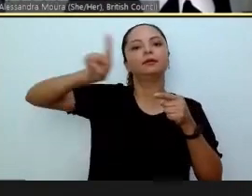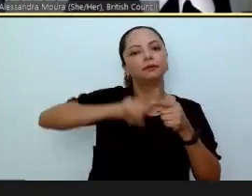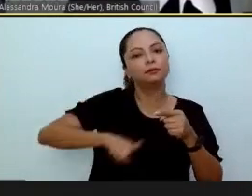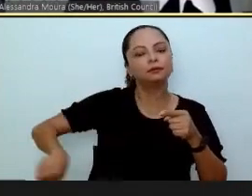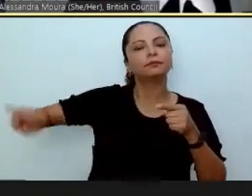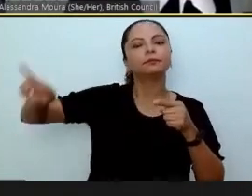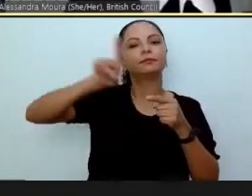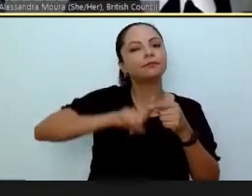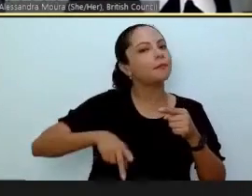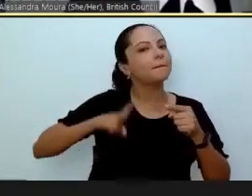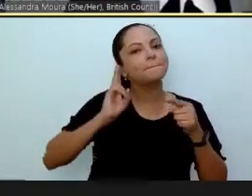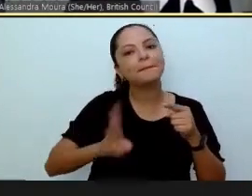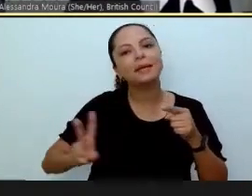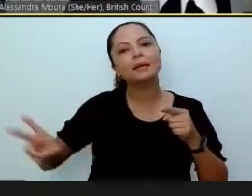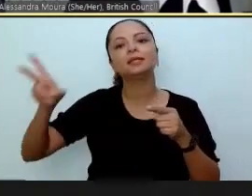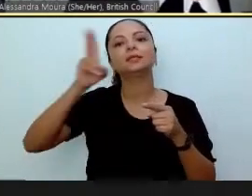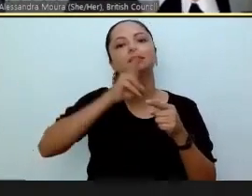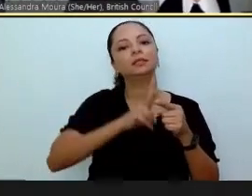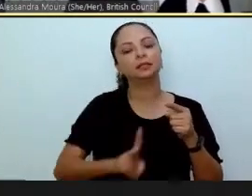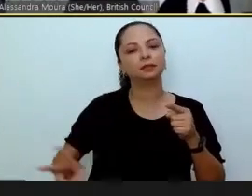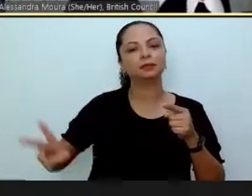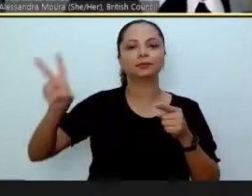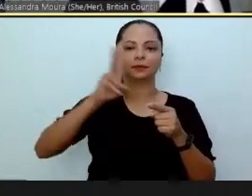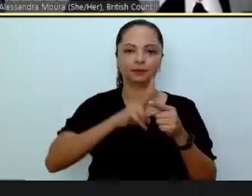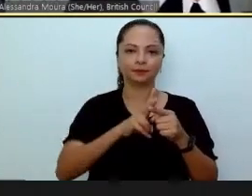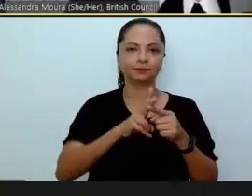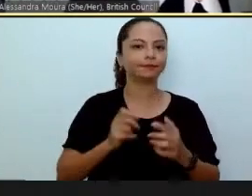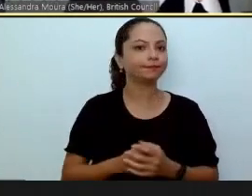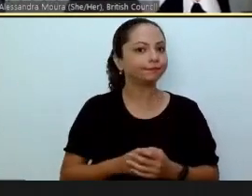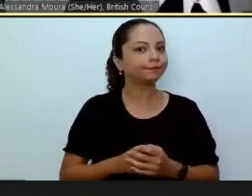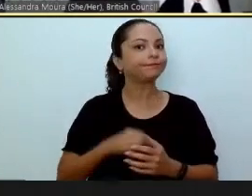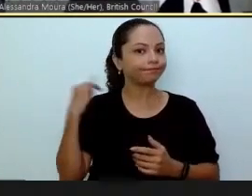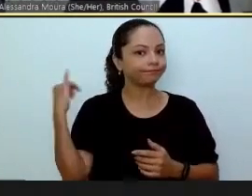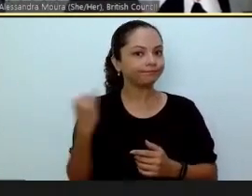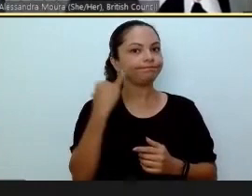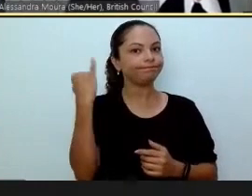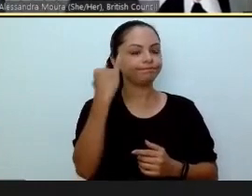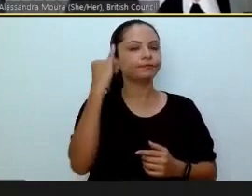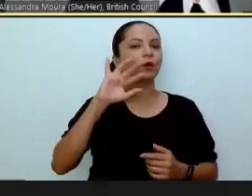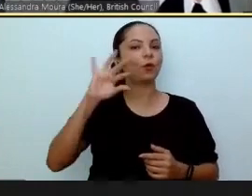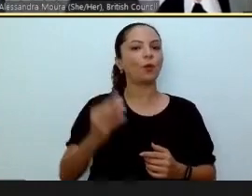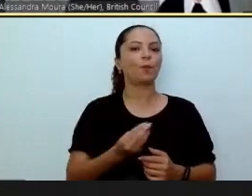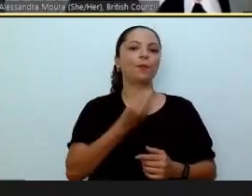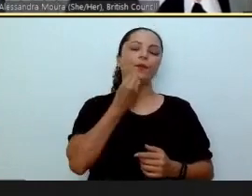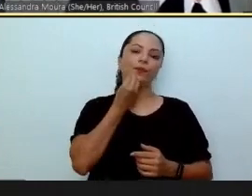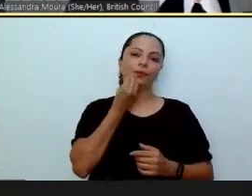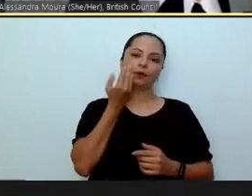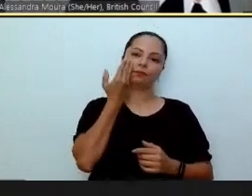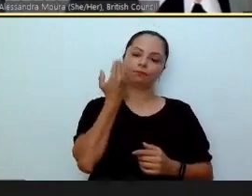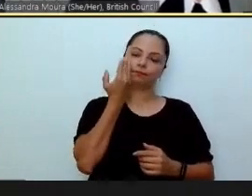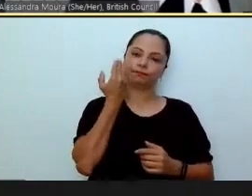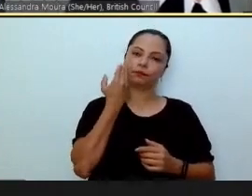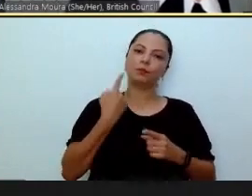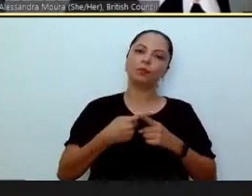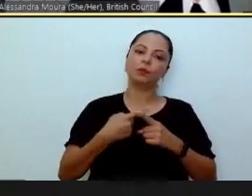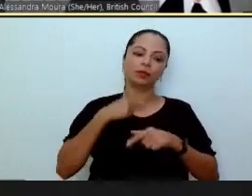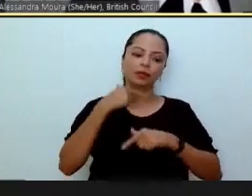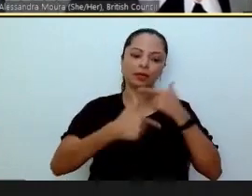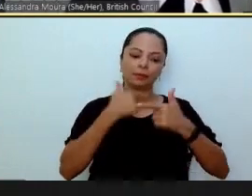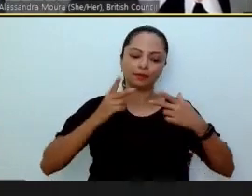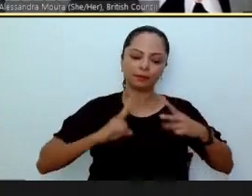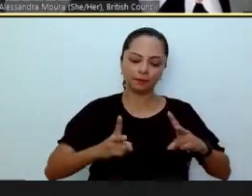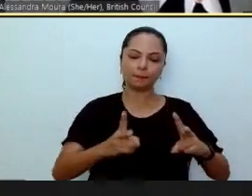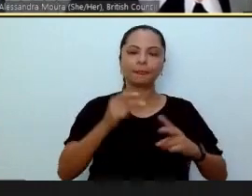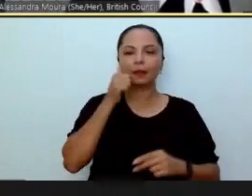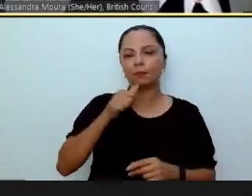opportunity to keep working. Patricia brings a comment related to